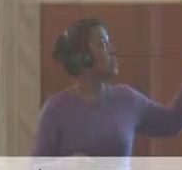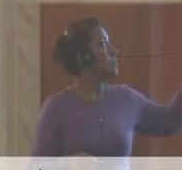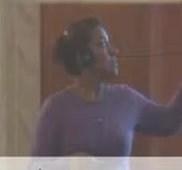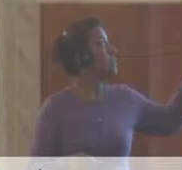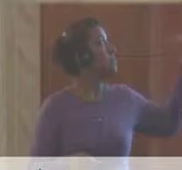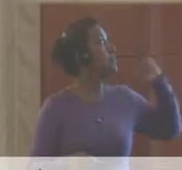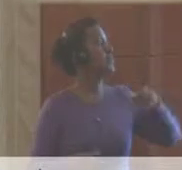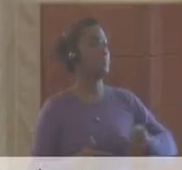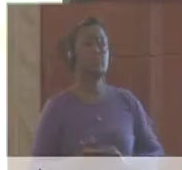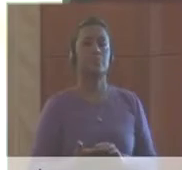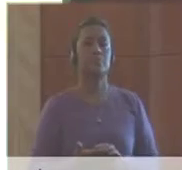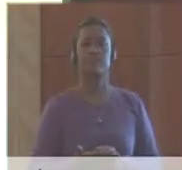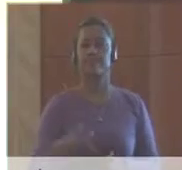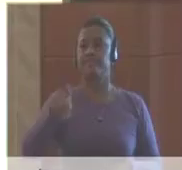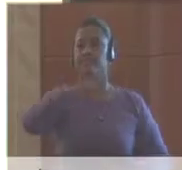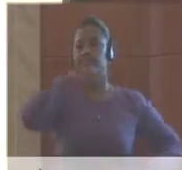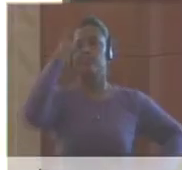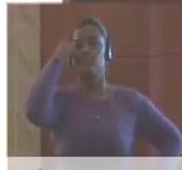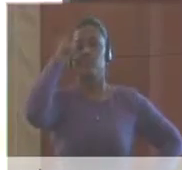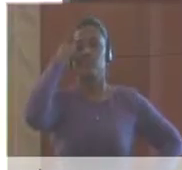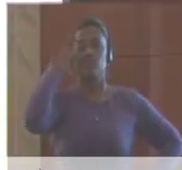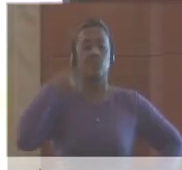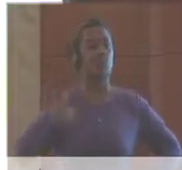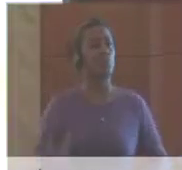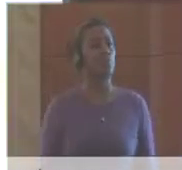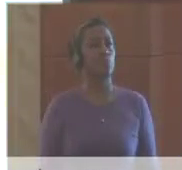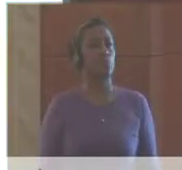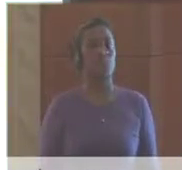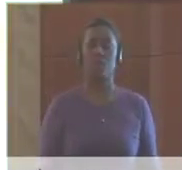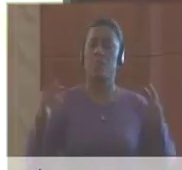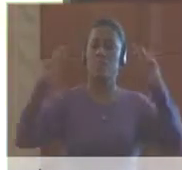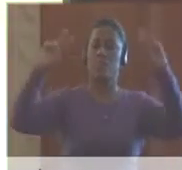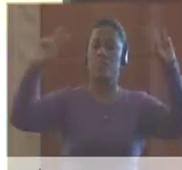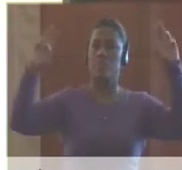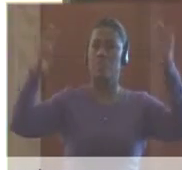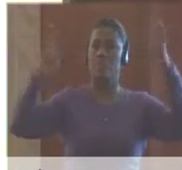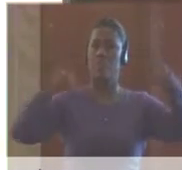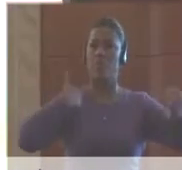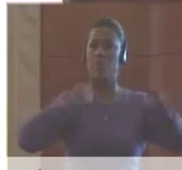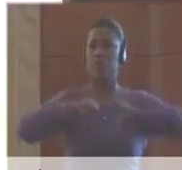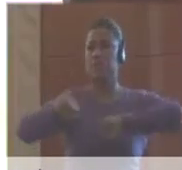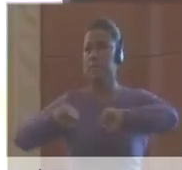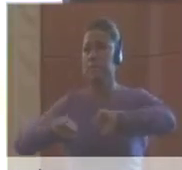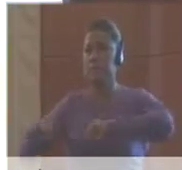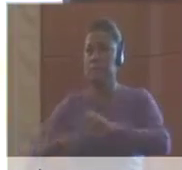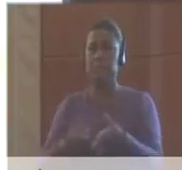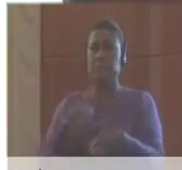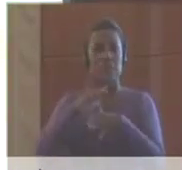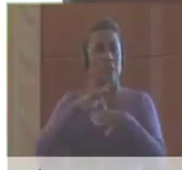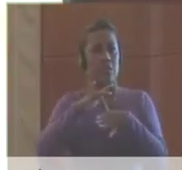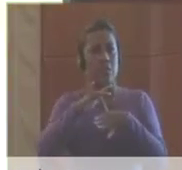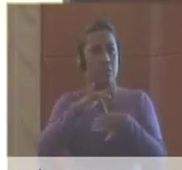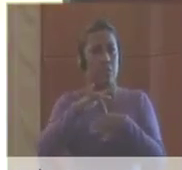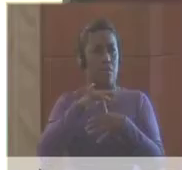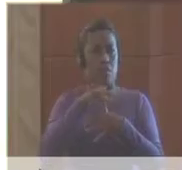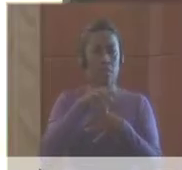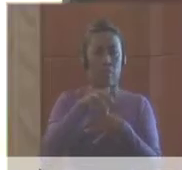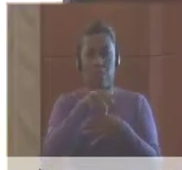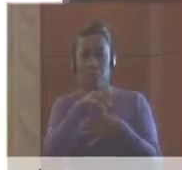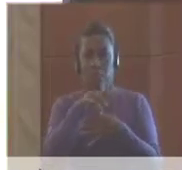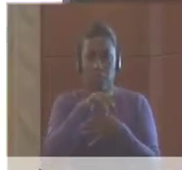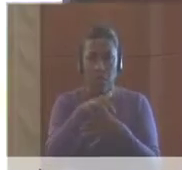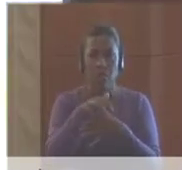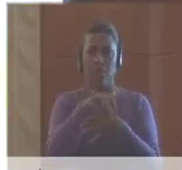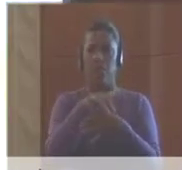idea that we can practically think that risk management, in that